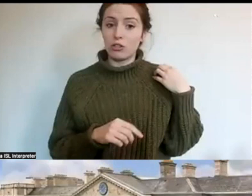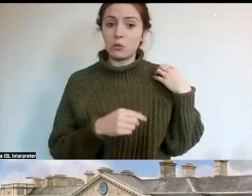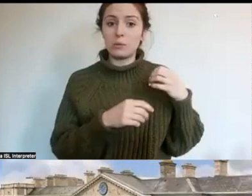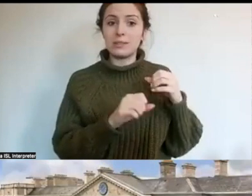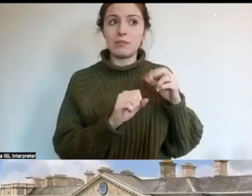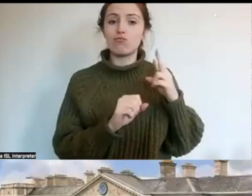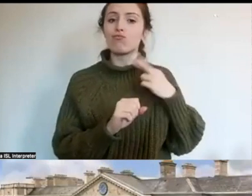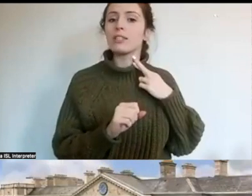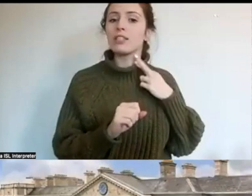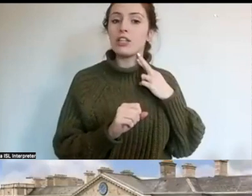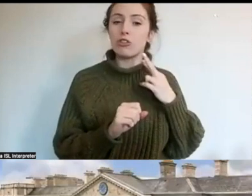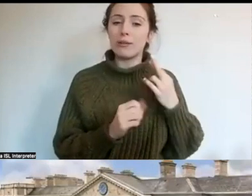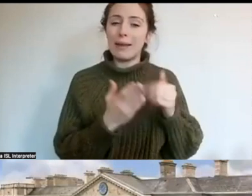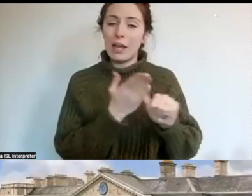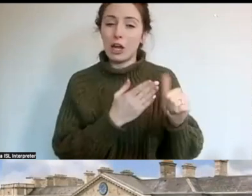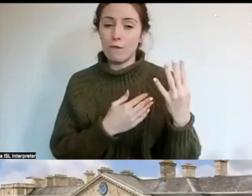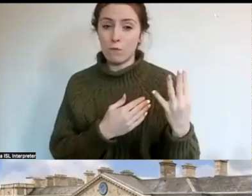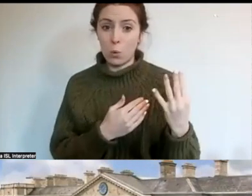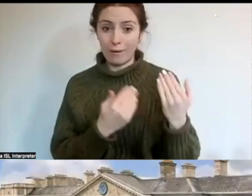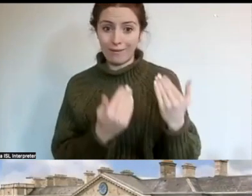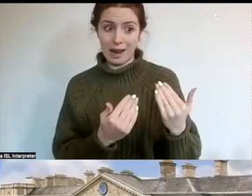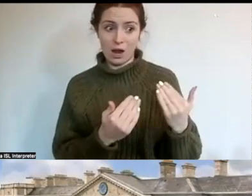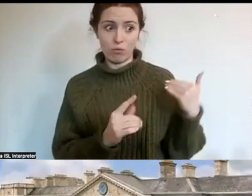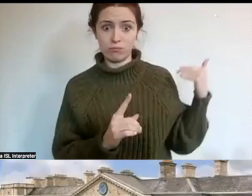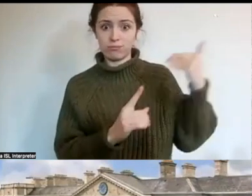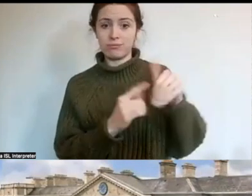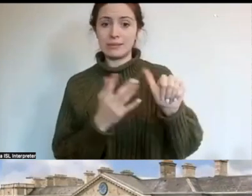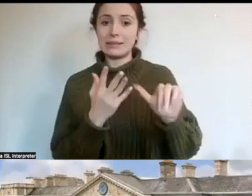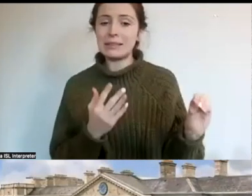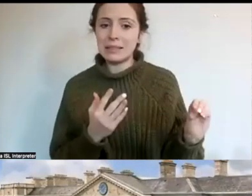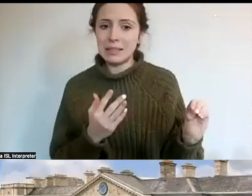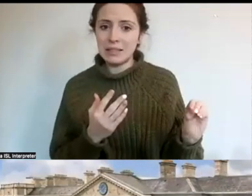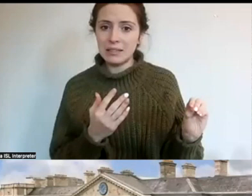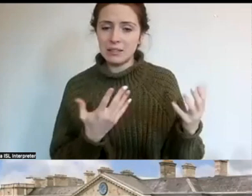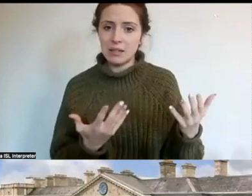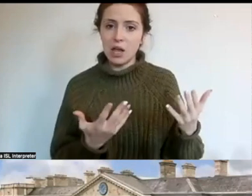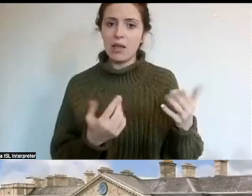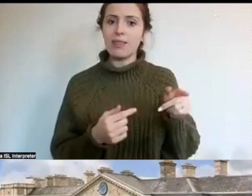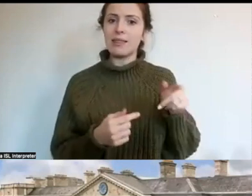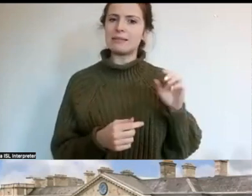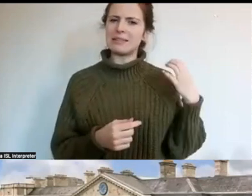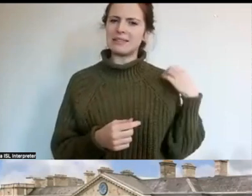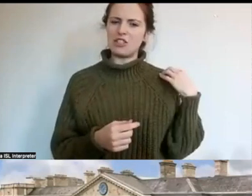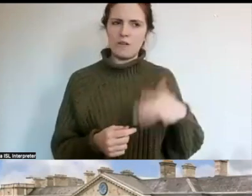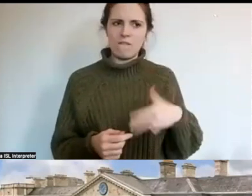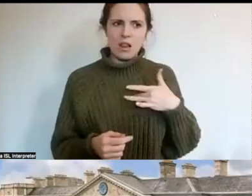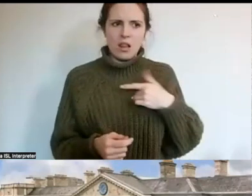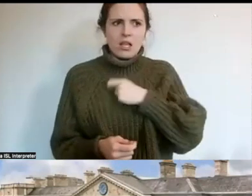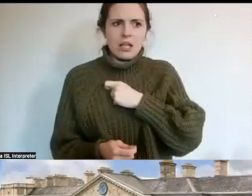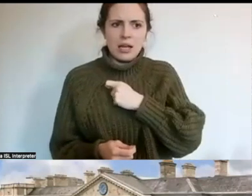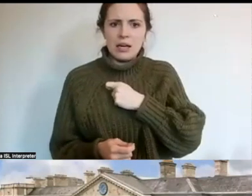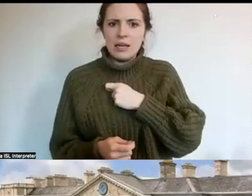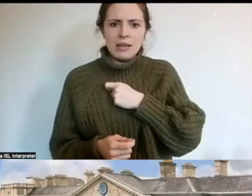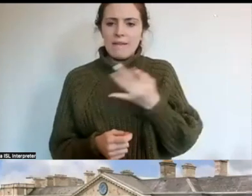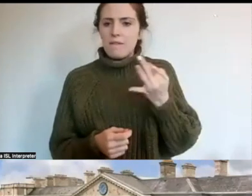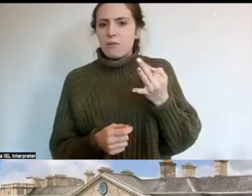But this sister still had no security. She had a lot of anxiety about the sister becoming too unwell to